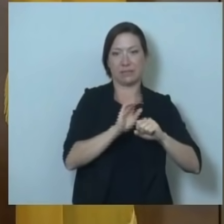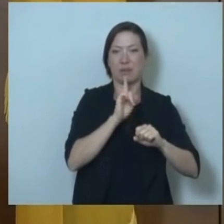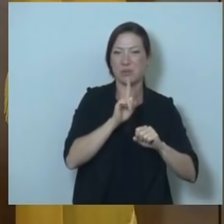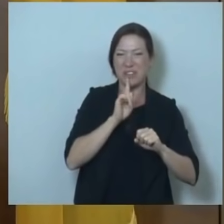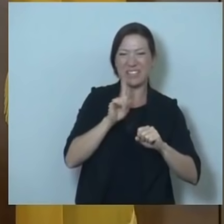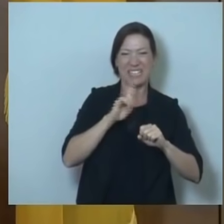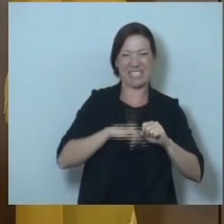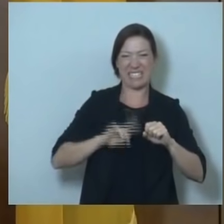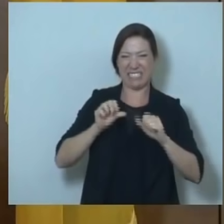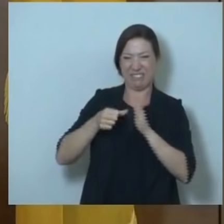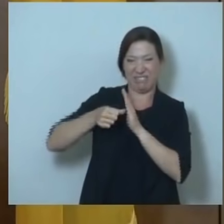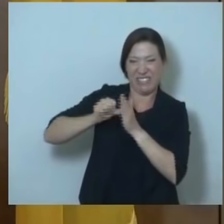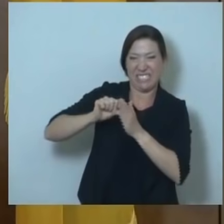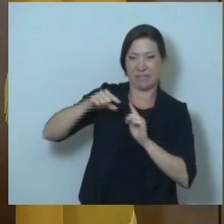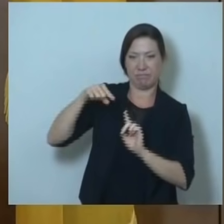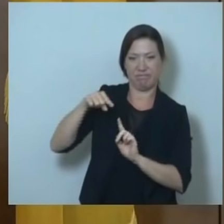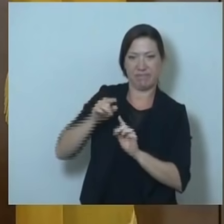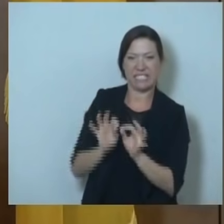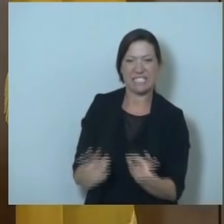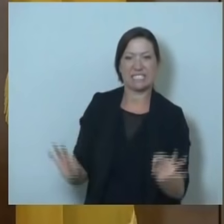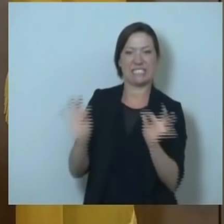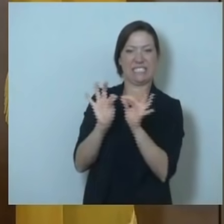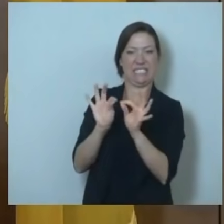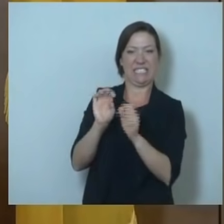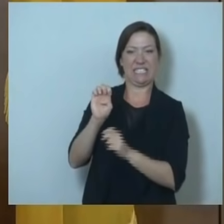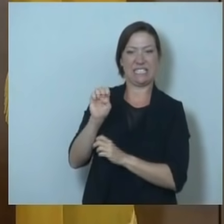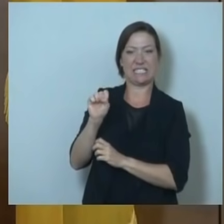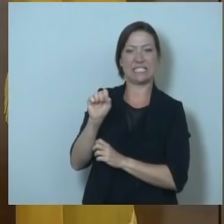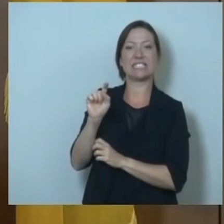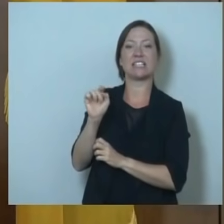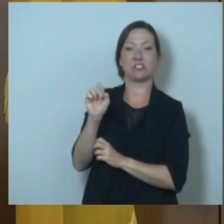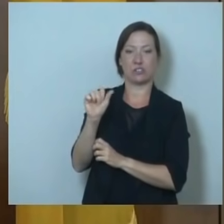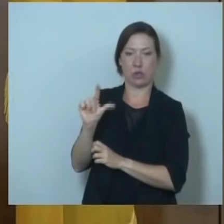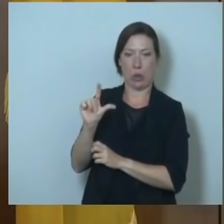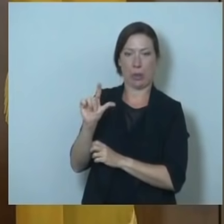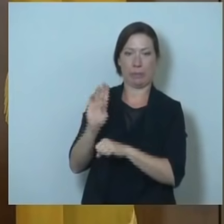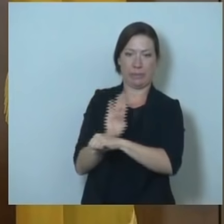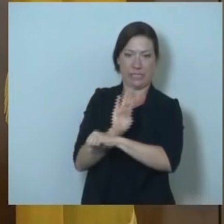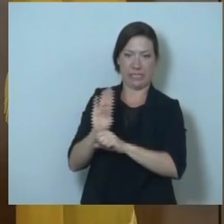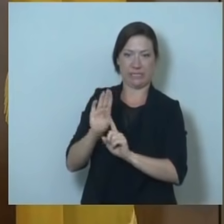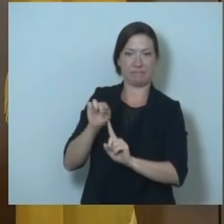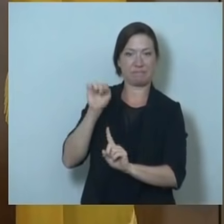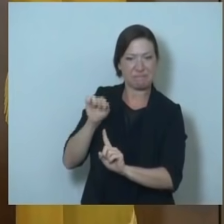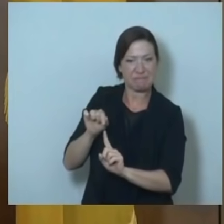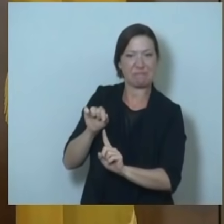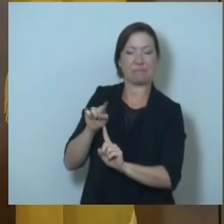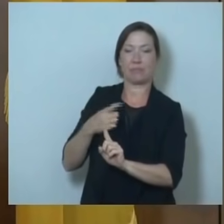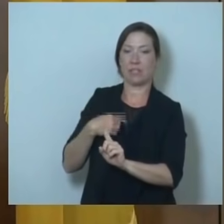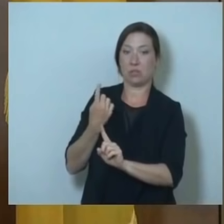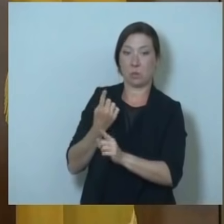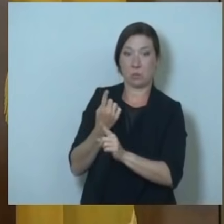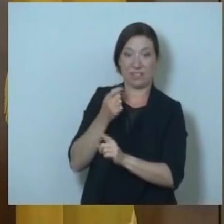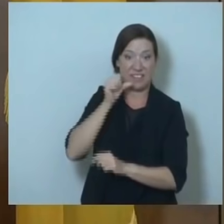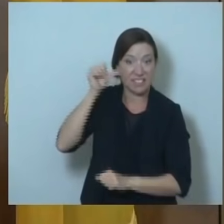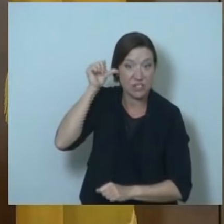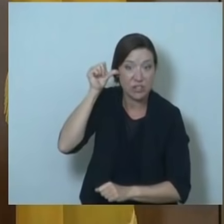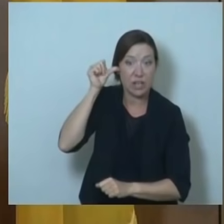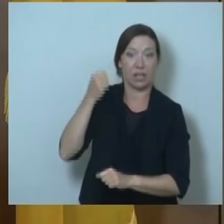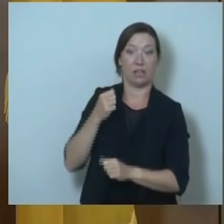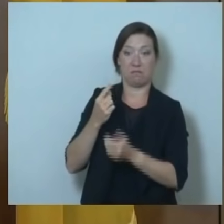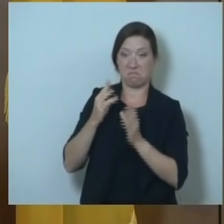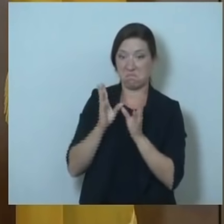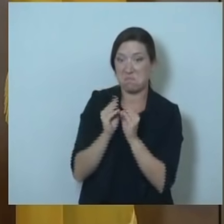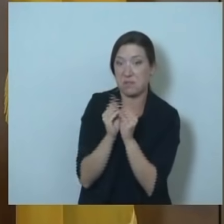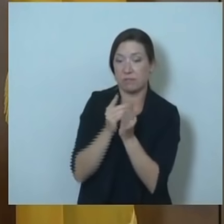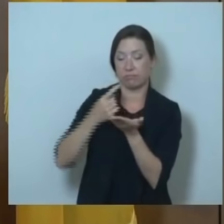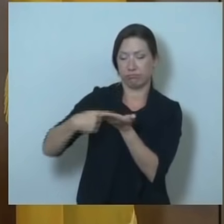businesses. So the last meeting, which was yesterday, was all about what are those guidelines going to look like, and how do